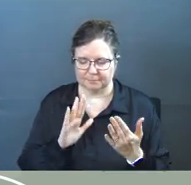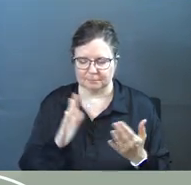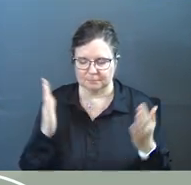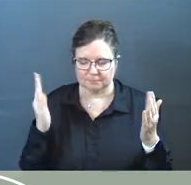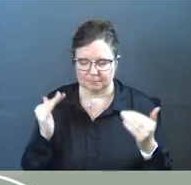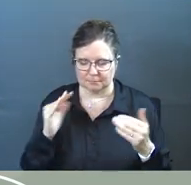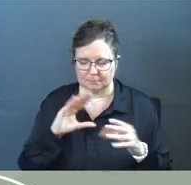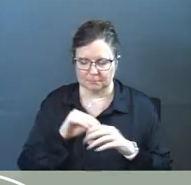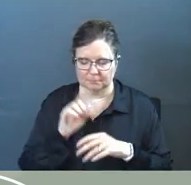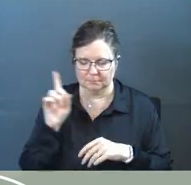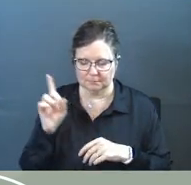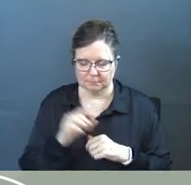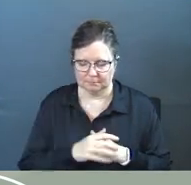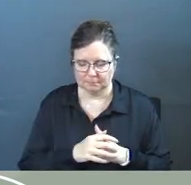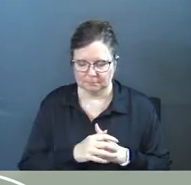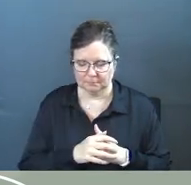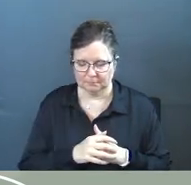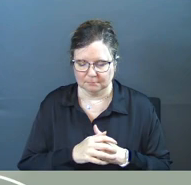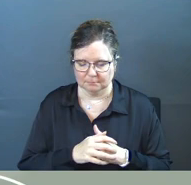our hope is all in you.